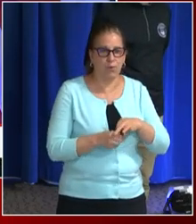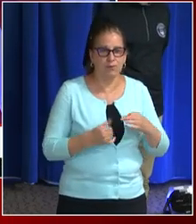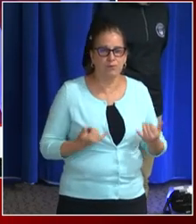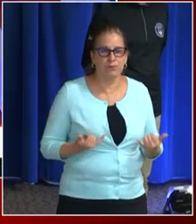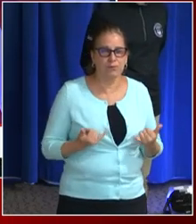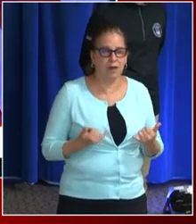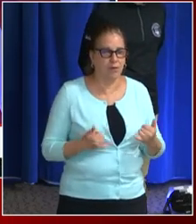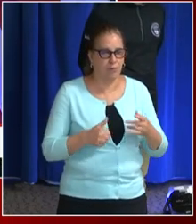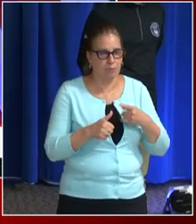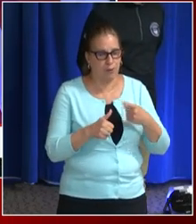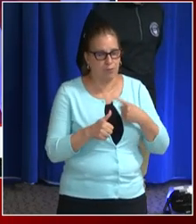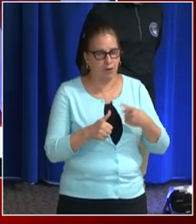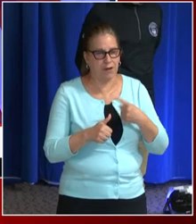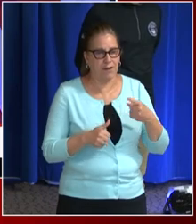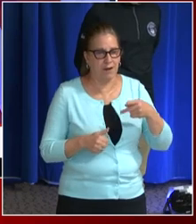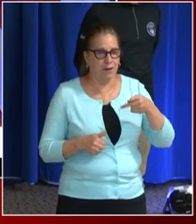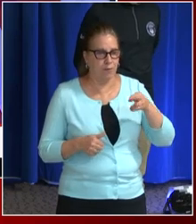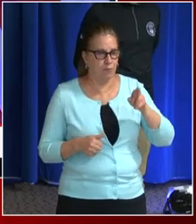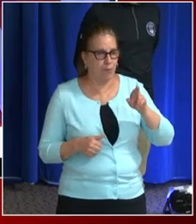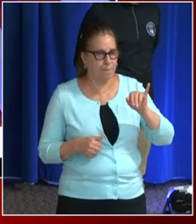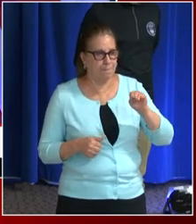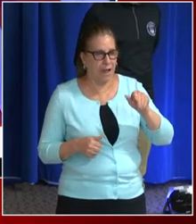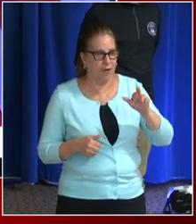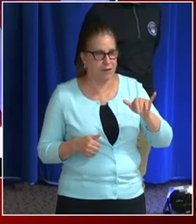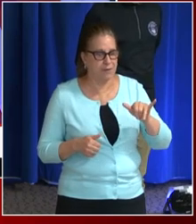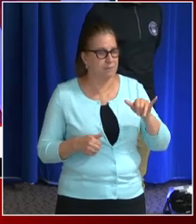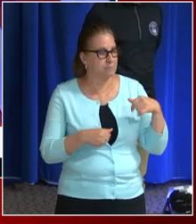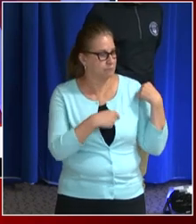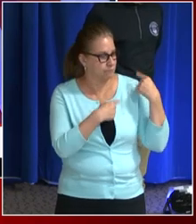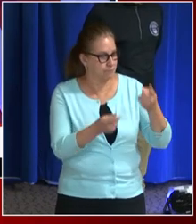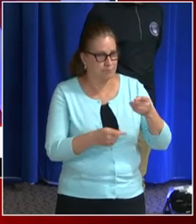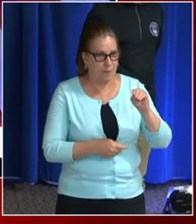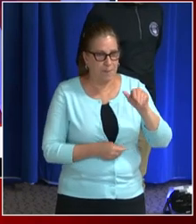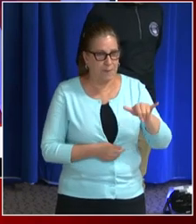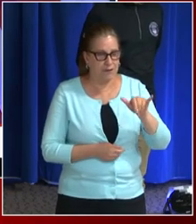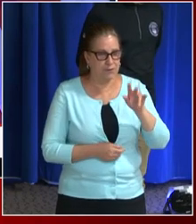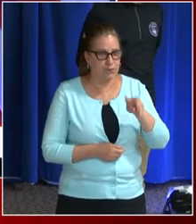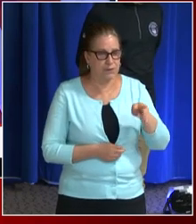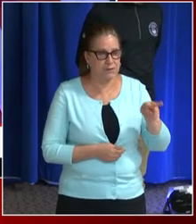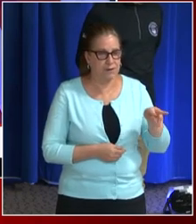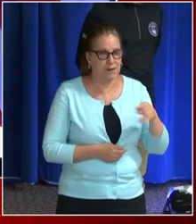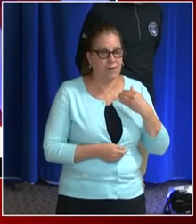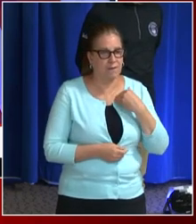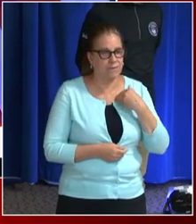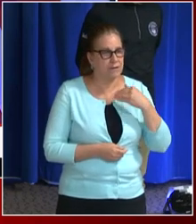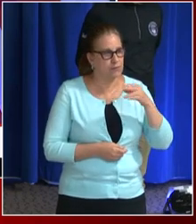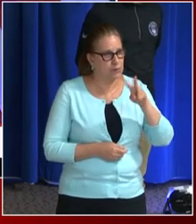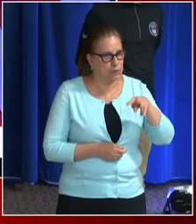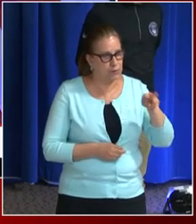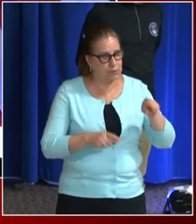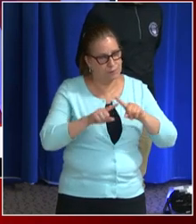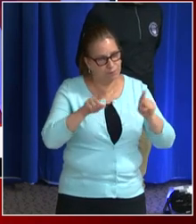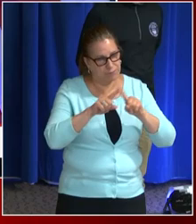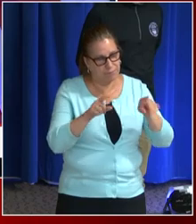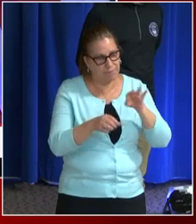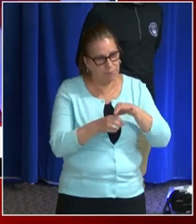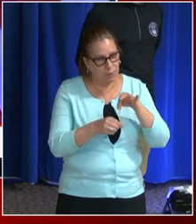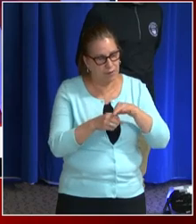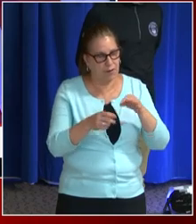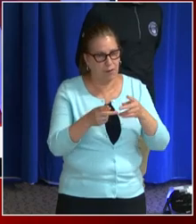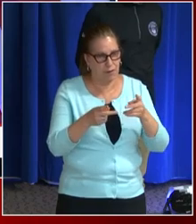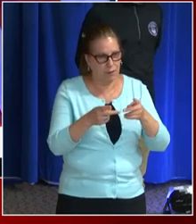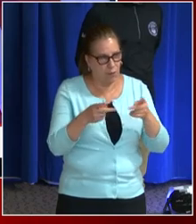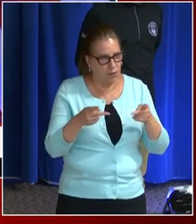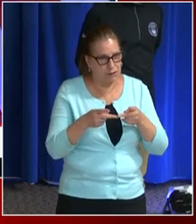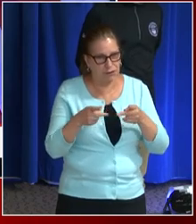May 22nd. They know the hours. They have 22 voting locations all across the District of Columbia that they can